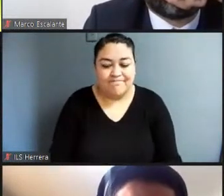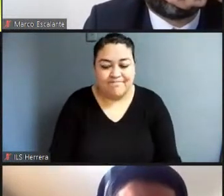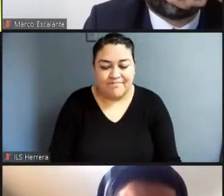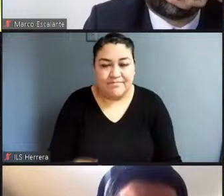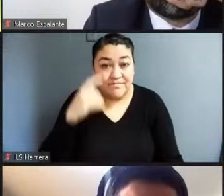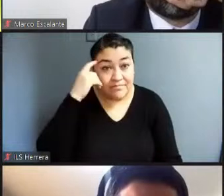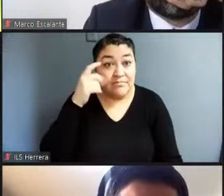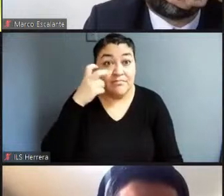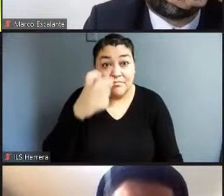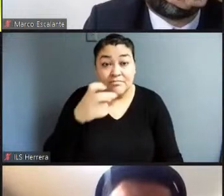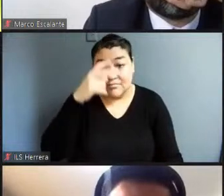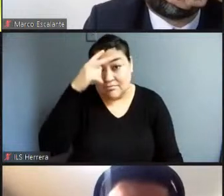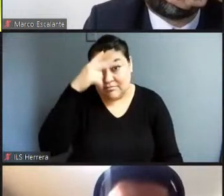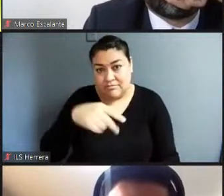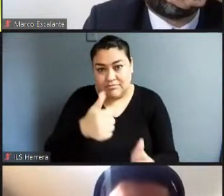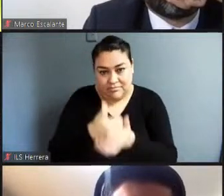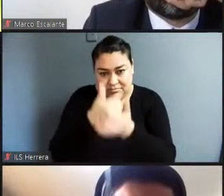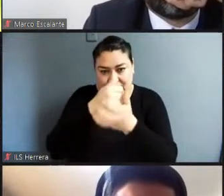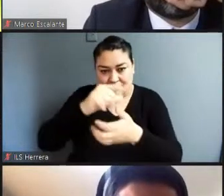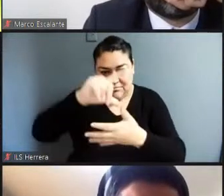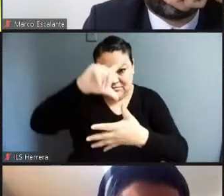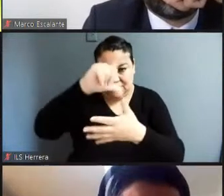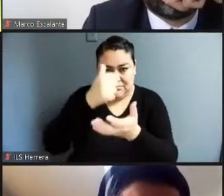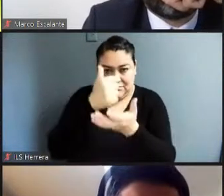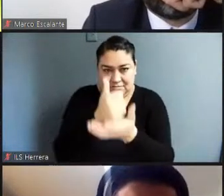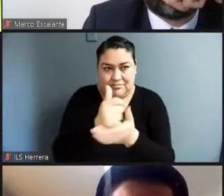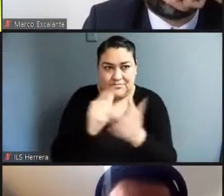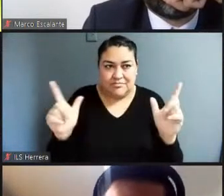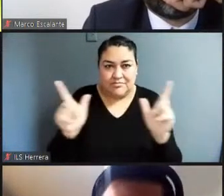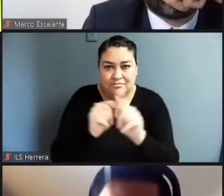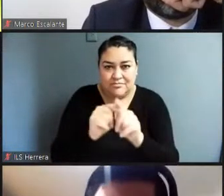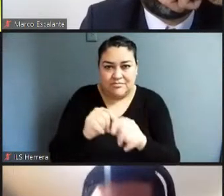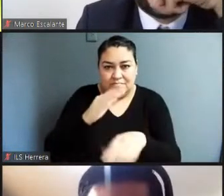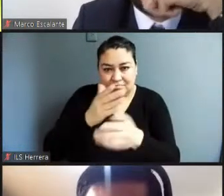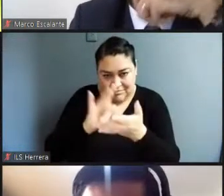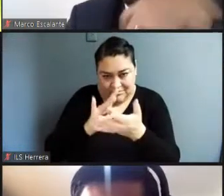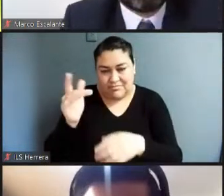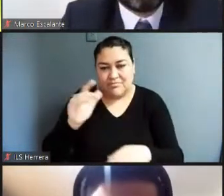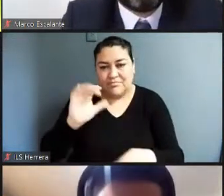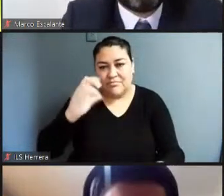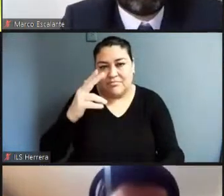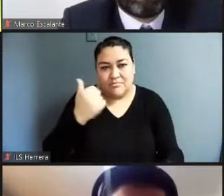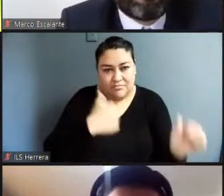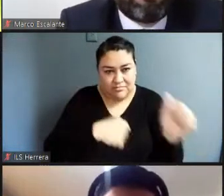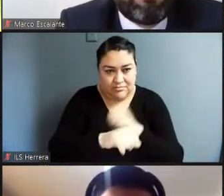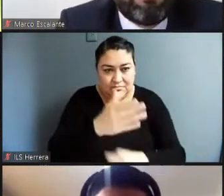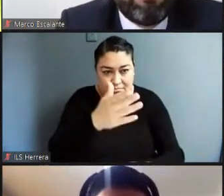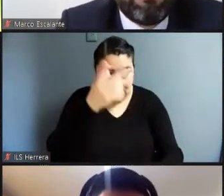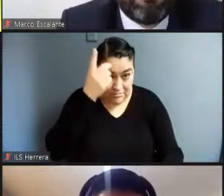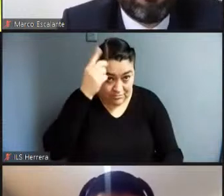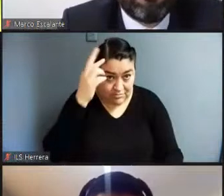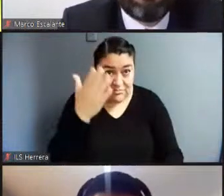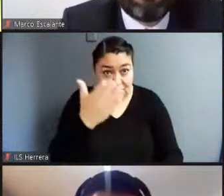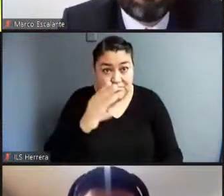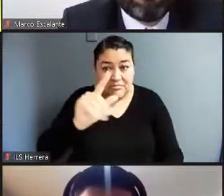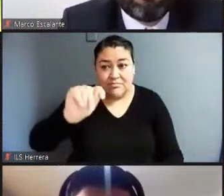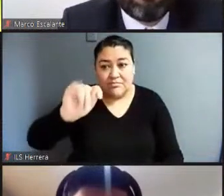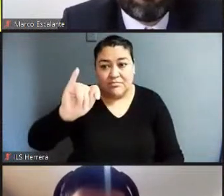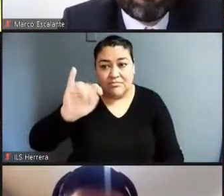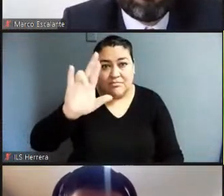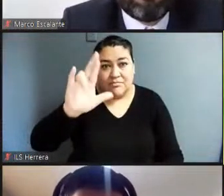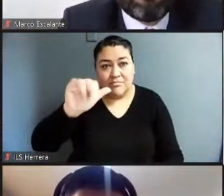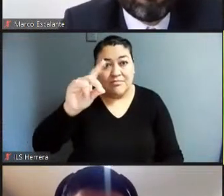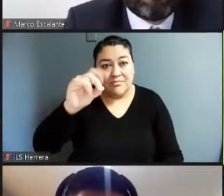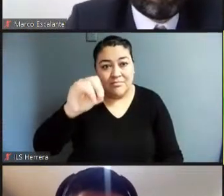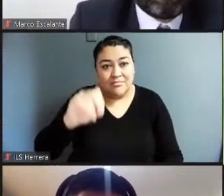our time and of our setting, where for those of us living in Mexico and Latin America. Thank you, Dr. Chavez. I would now like